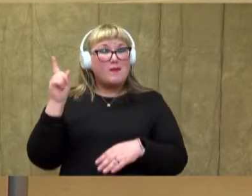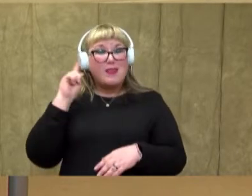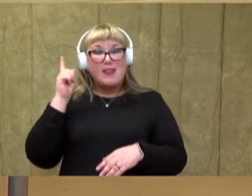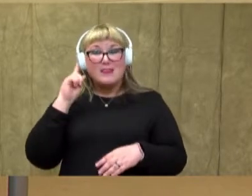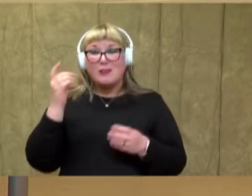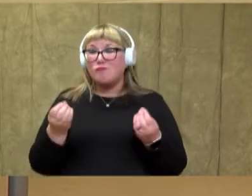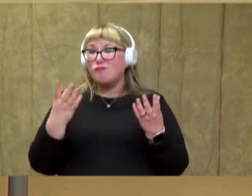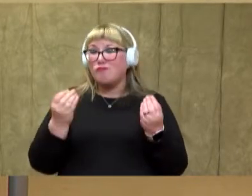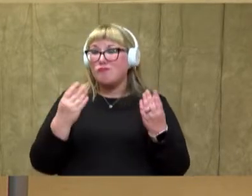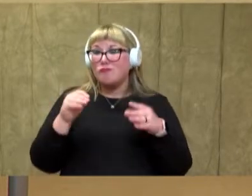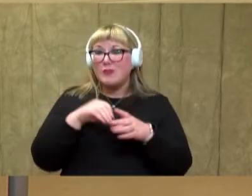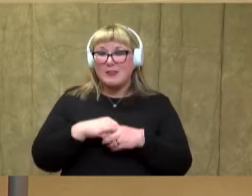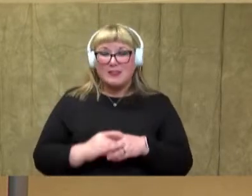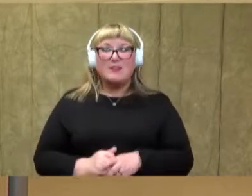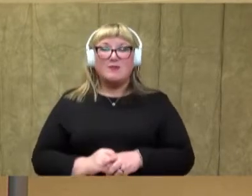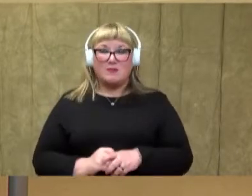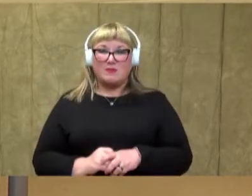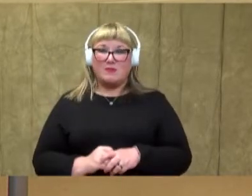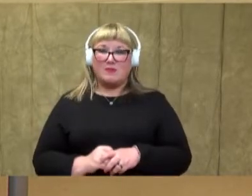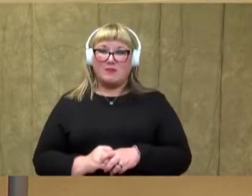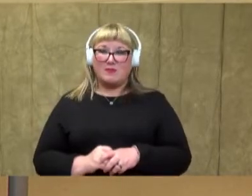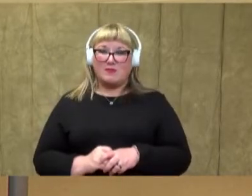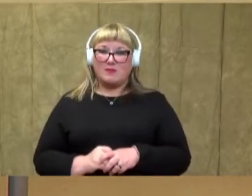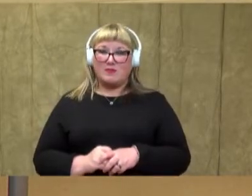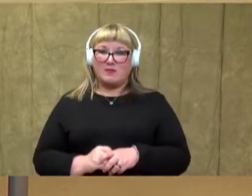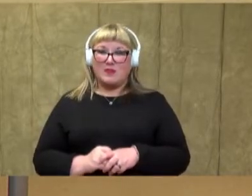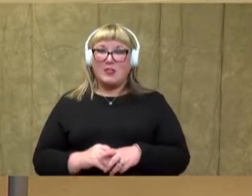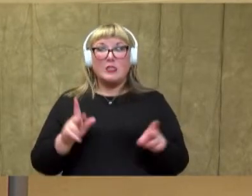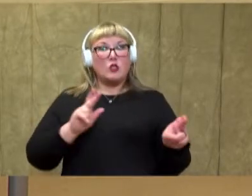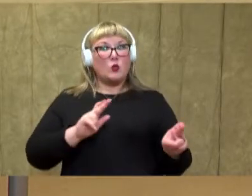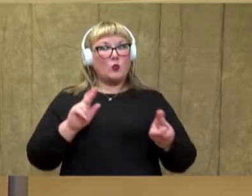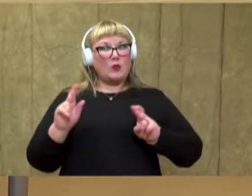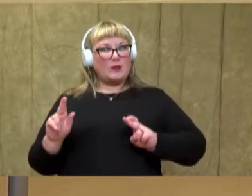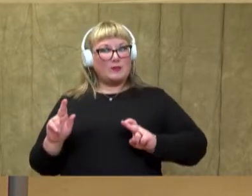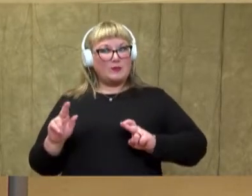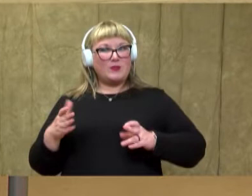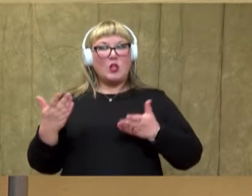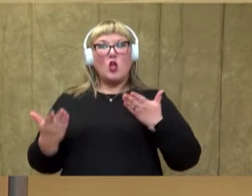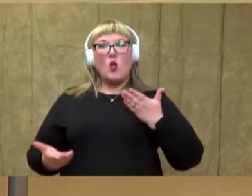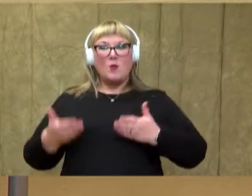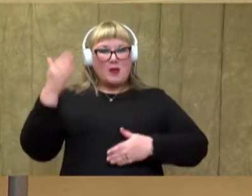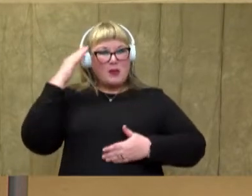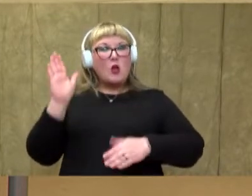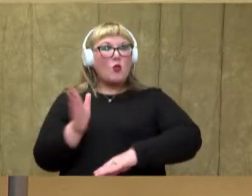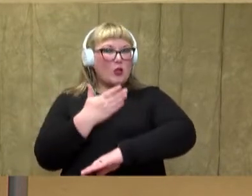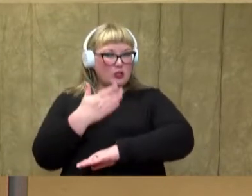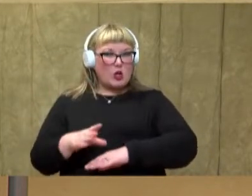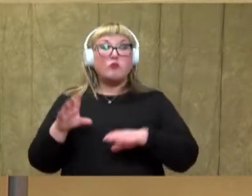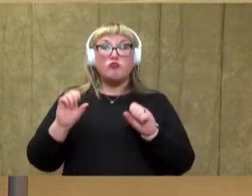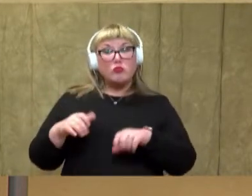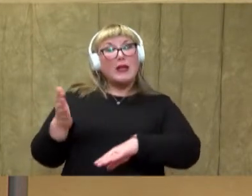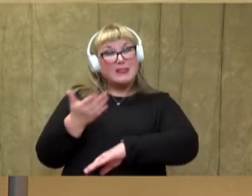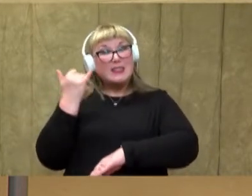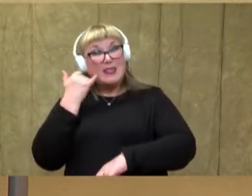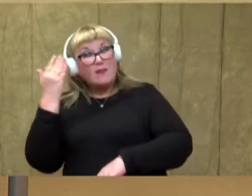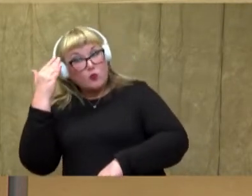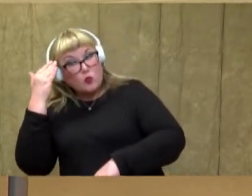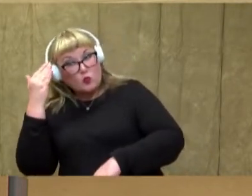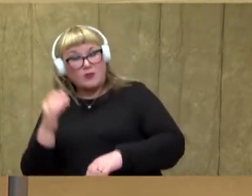that we hear in it. You ready? All right, let's go ahead and get ready. And you may know the song, so feel free to sing along as we